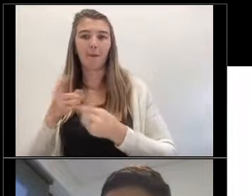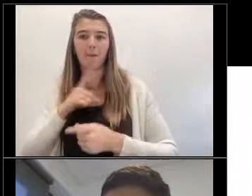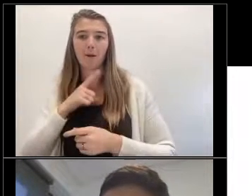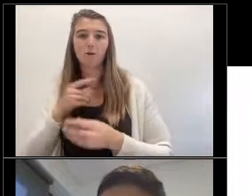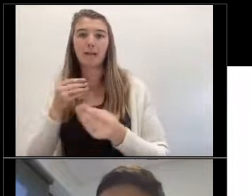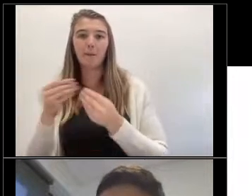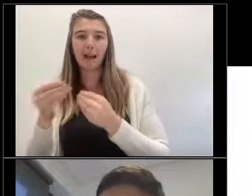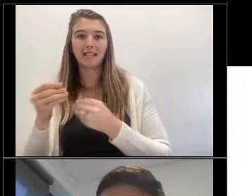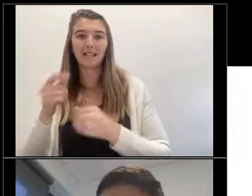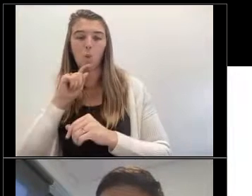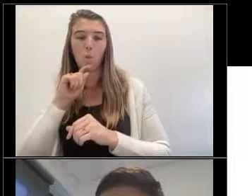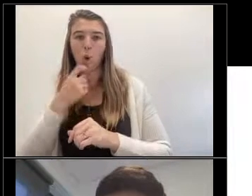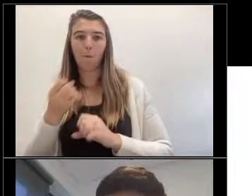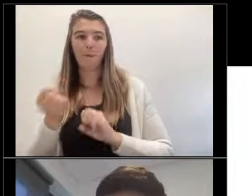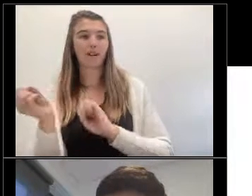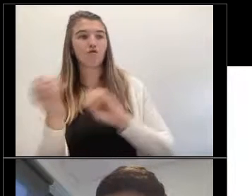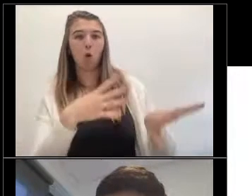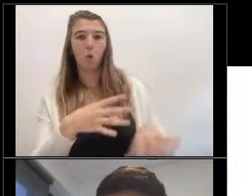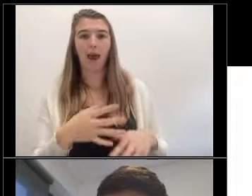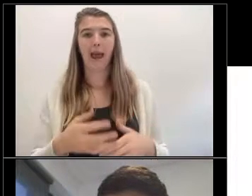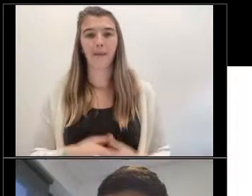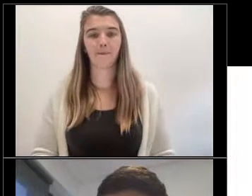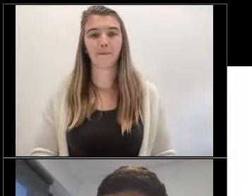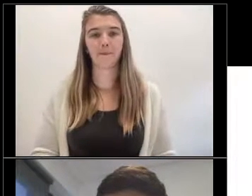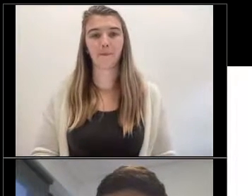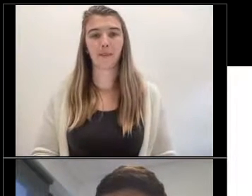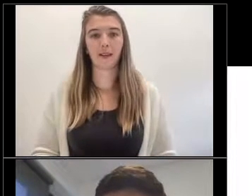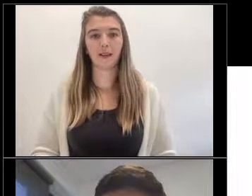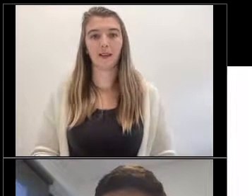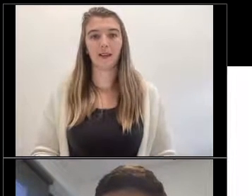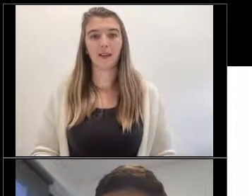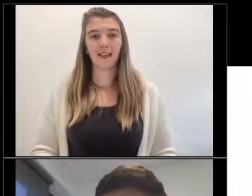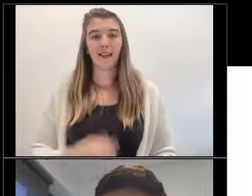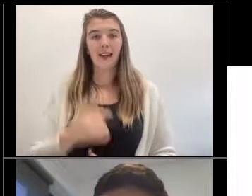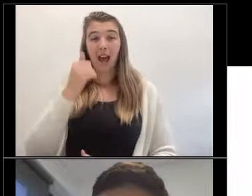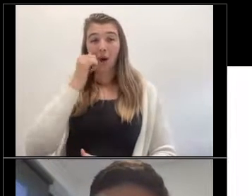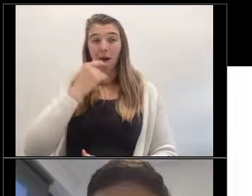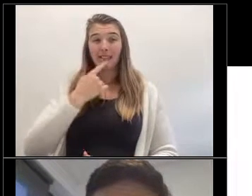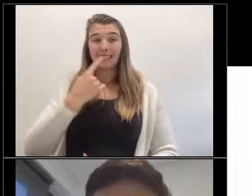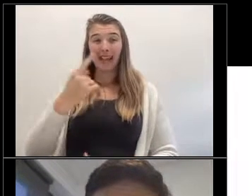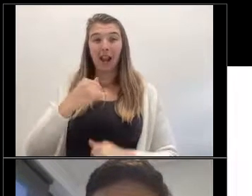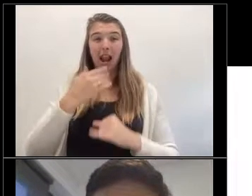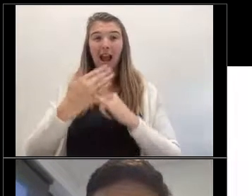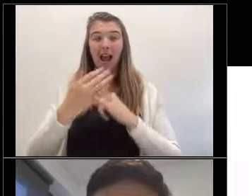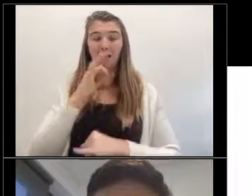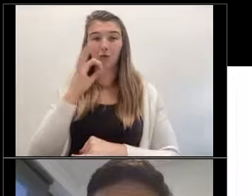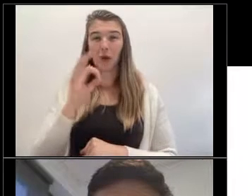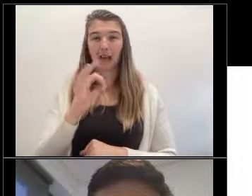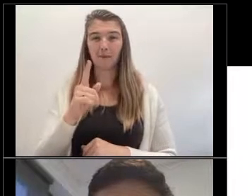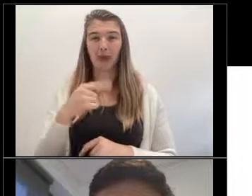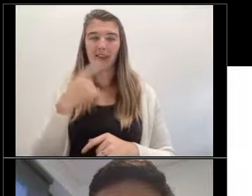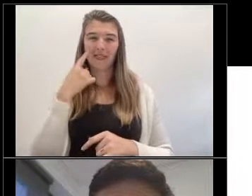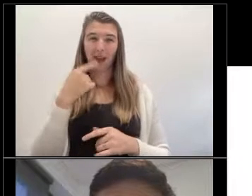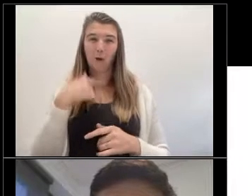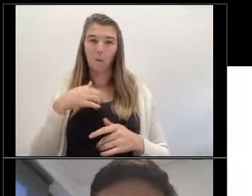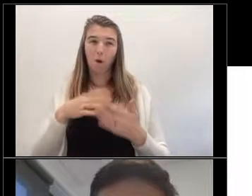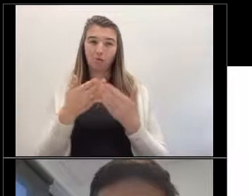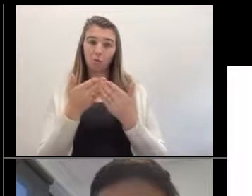not end up on the landfill. I know I said that was the last question. I'm really briefly going to widen it out to Jesus and